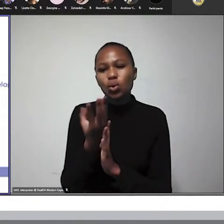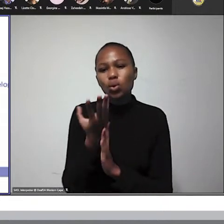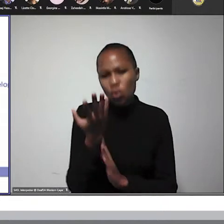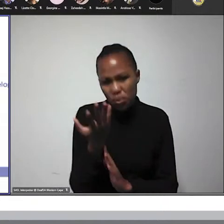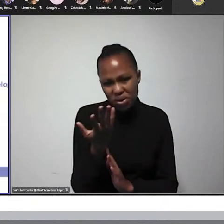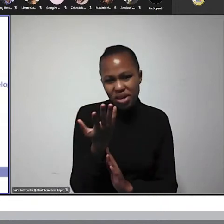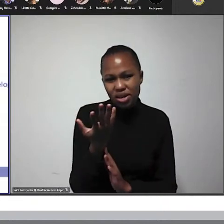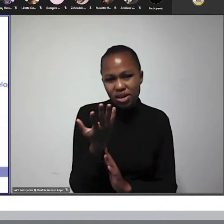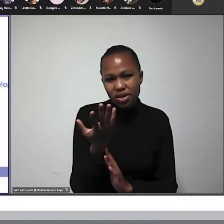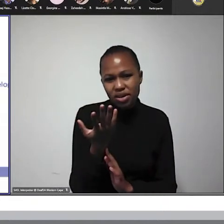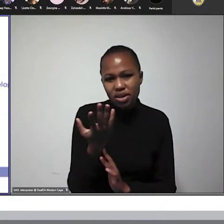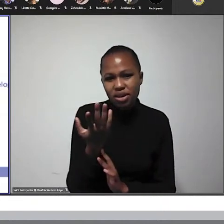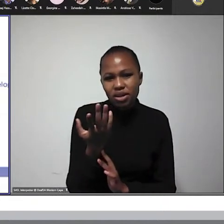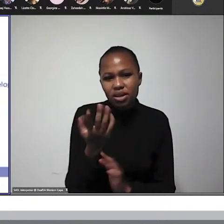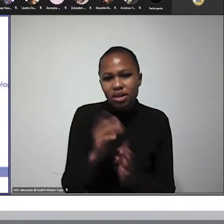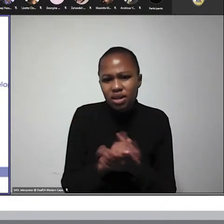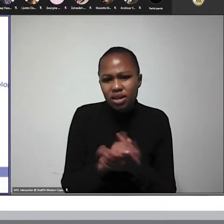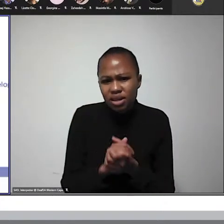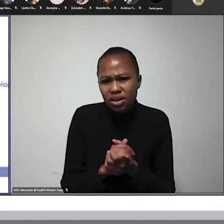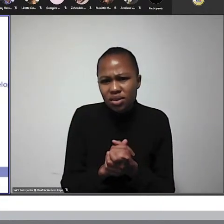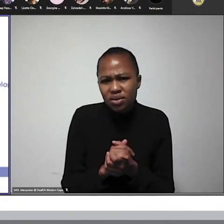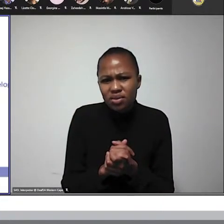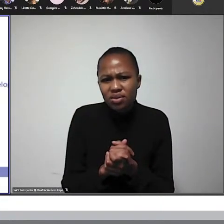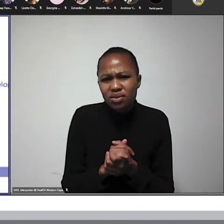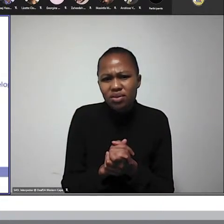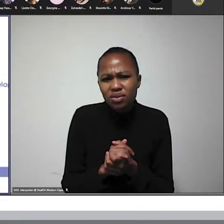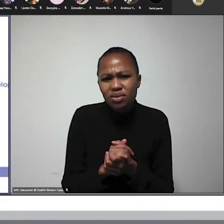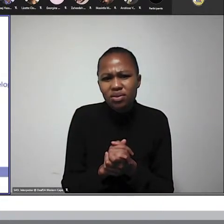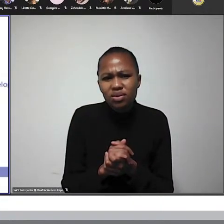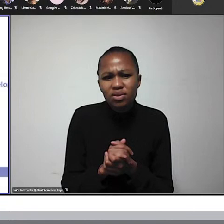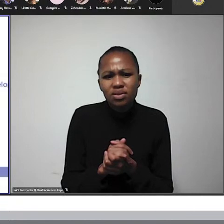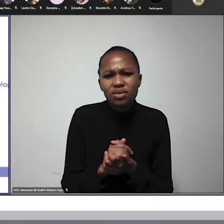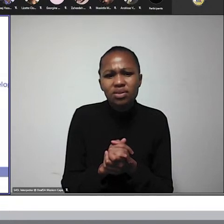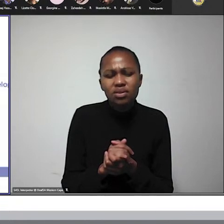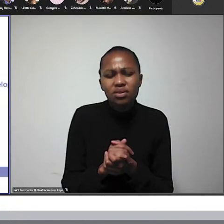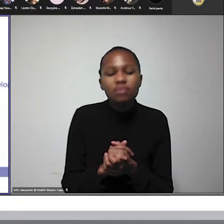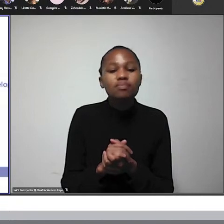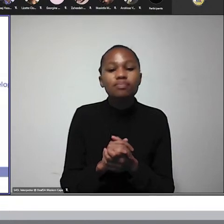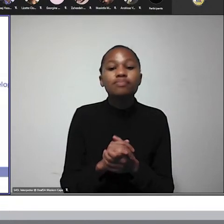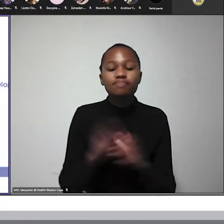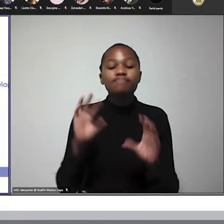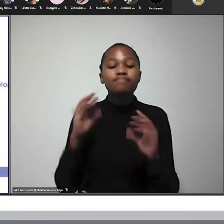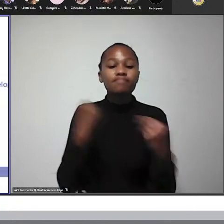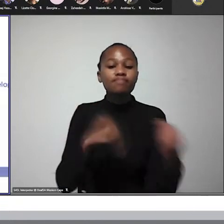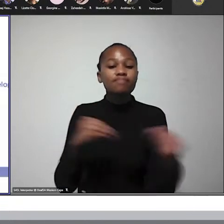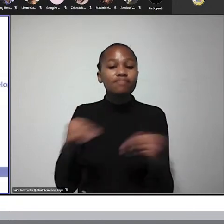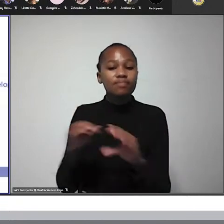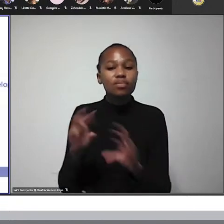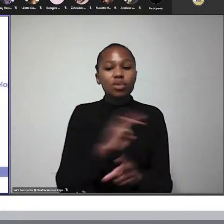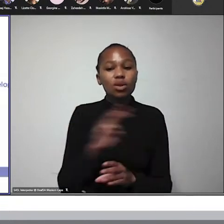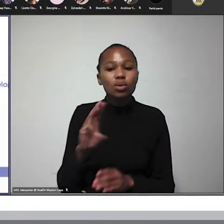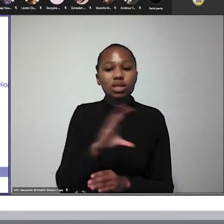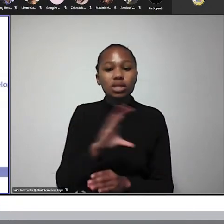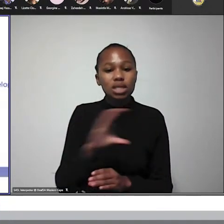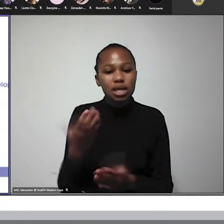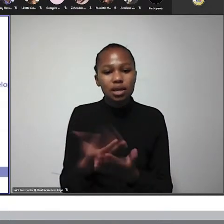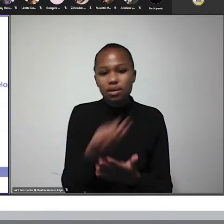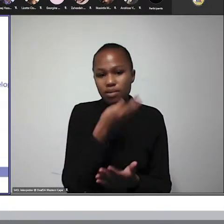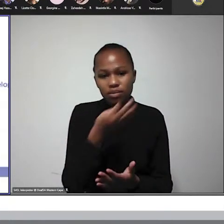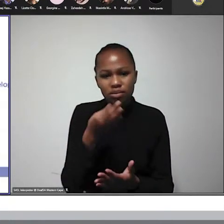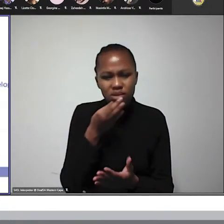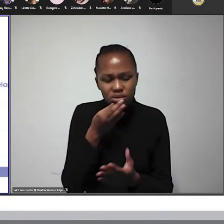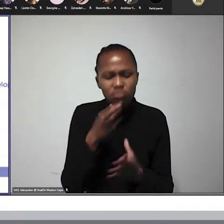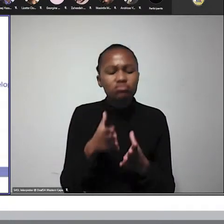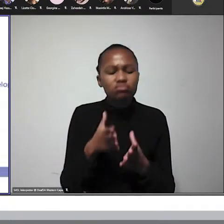got a competitive advantage, and working with existing companies in the Western Cape in terms of saying, okay, you're already